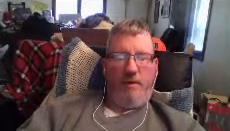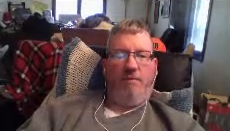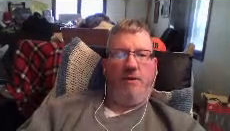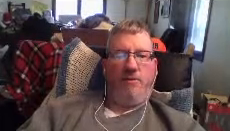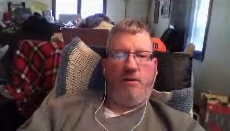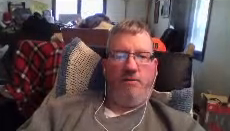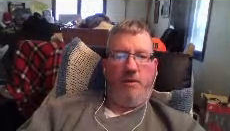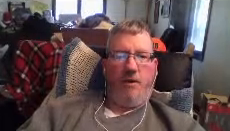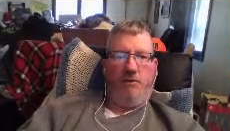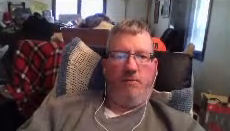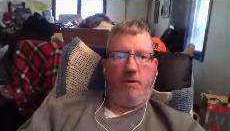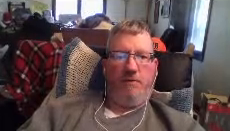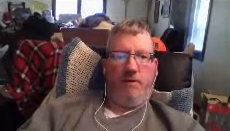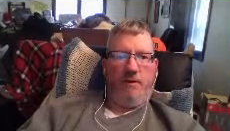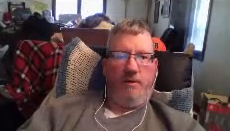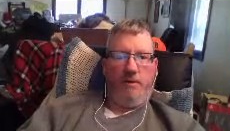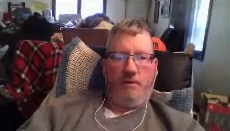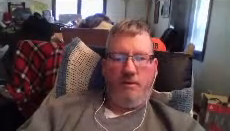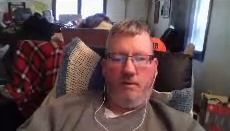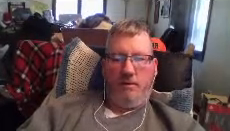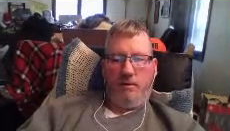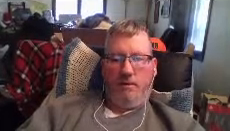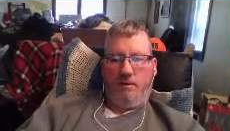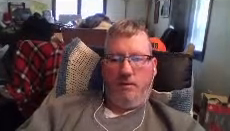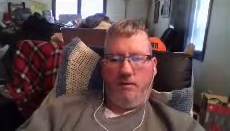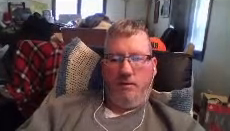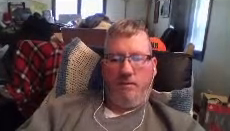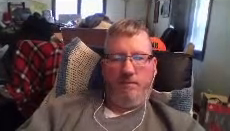This opening of restaurants and bars more fully.